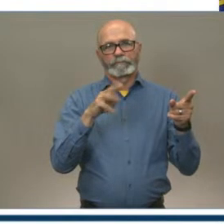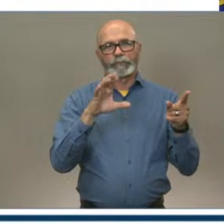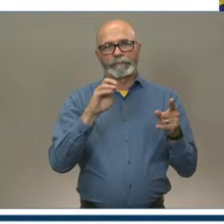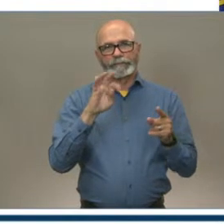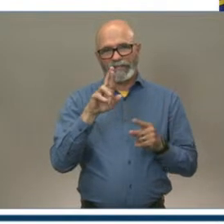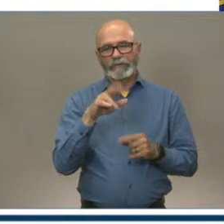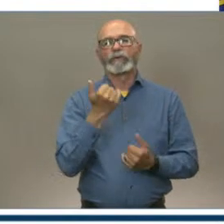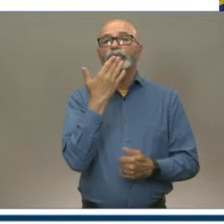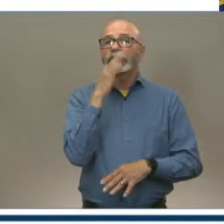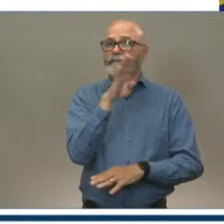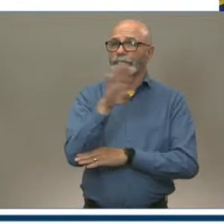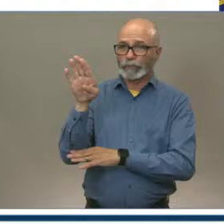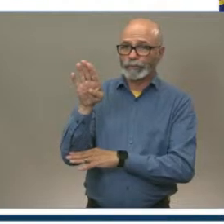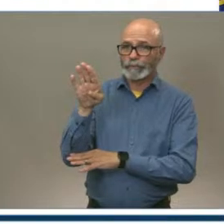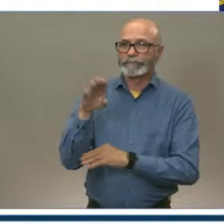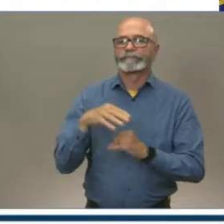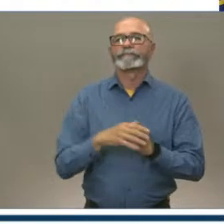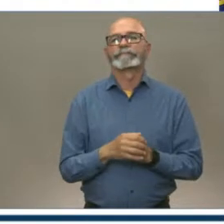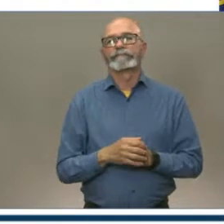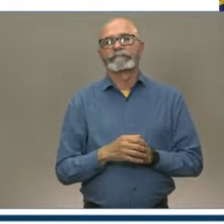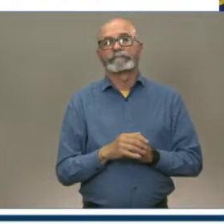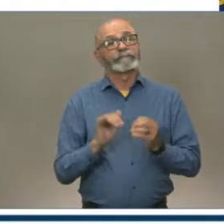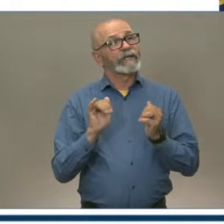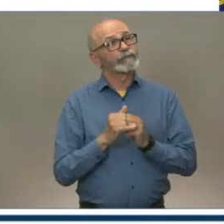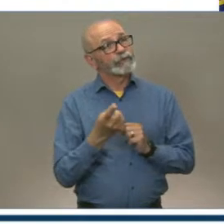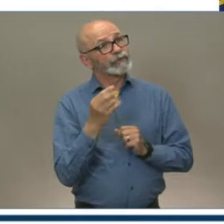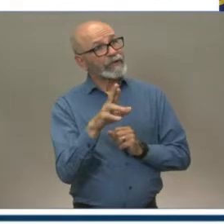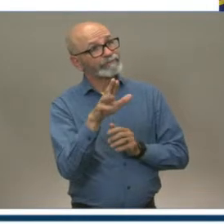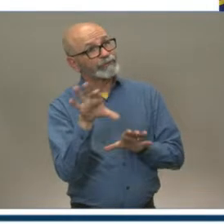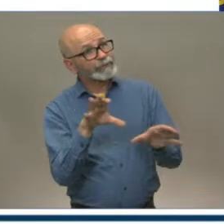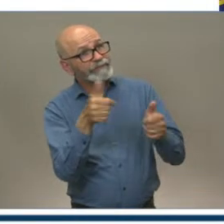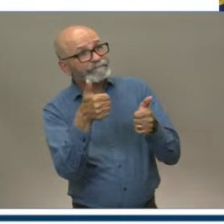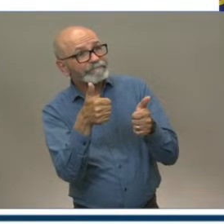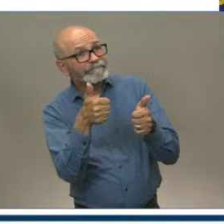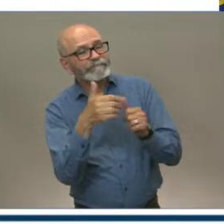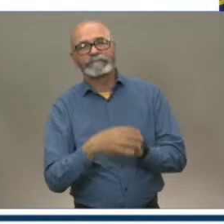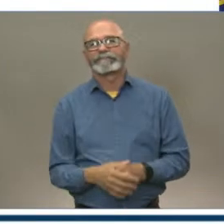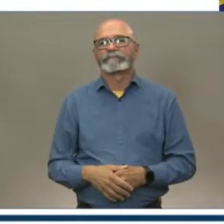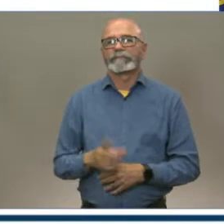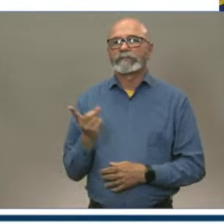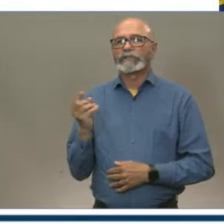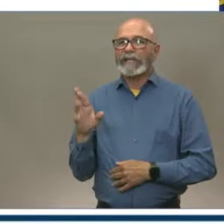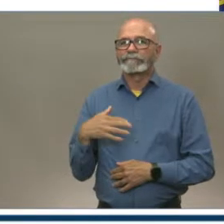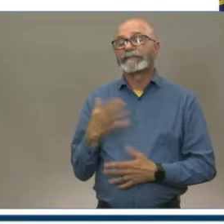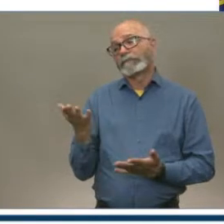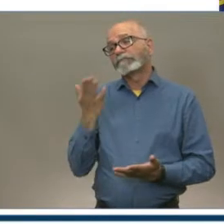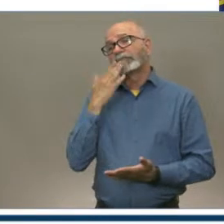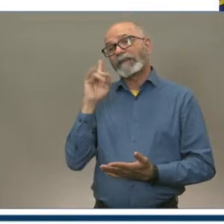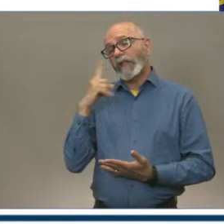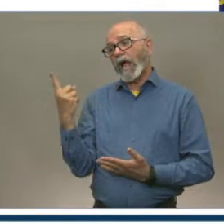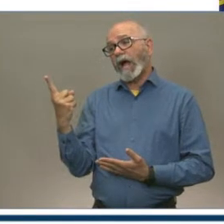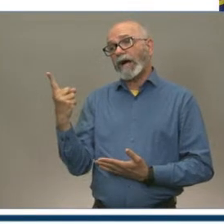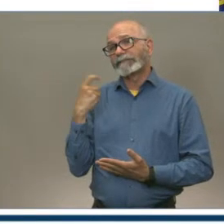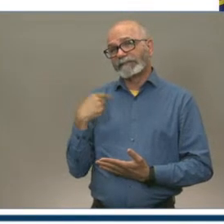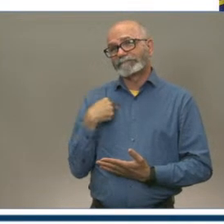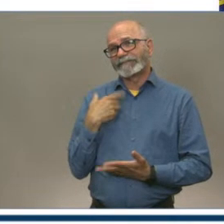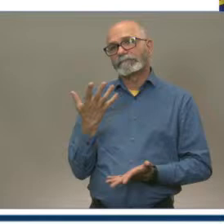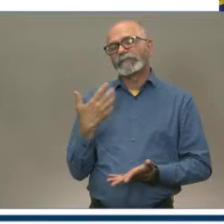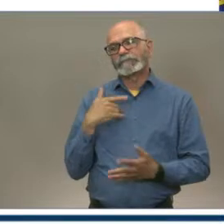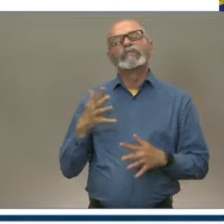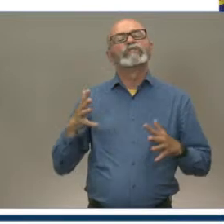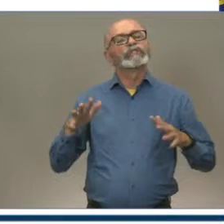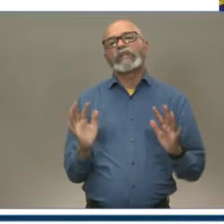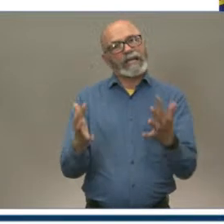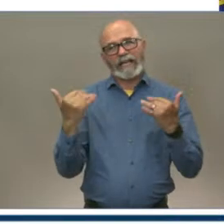afternoon. How are you doing, Dr. Strang? No, thanks, Premier, for asking, but I have to say I'm a little nervous. It's